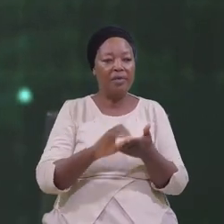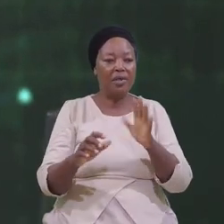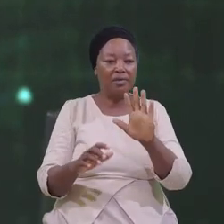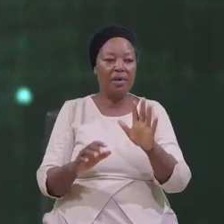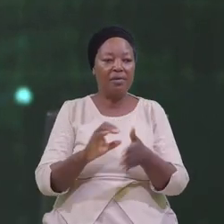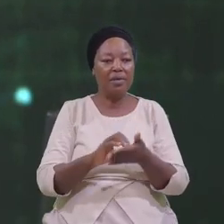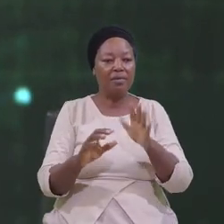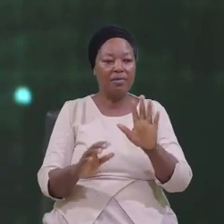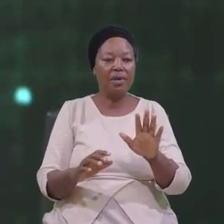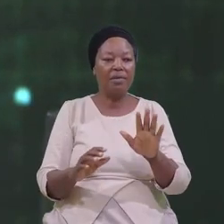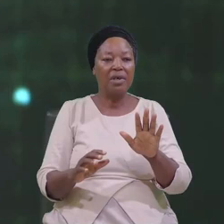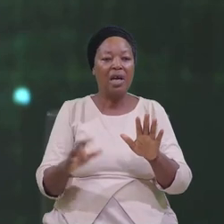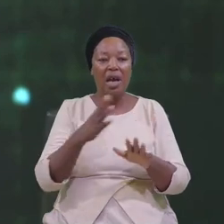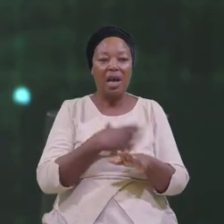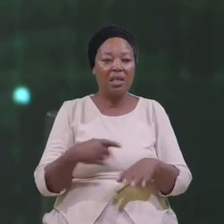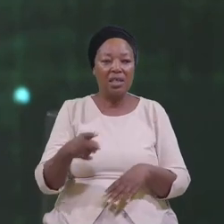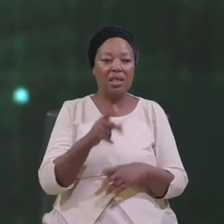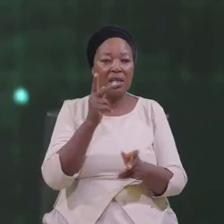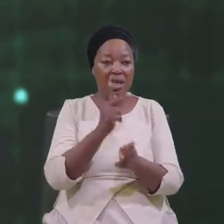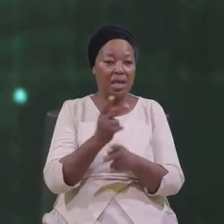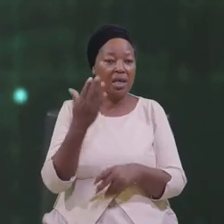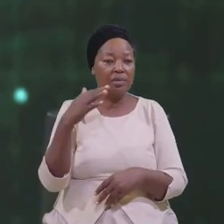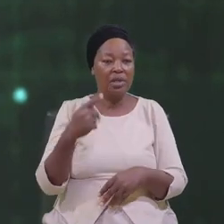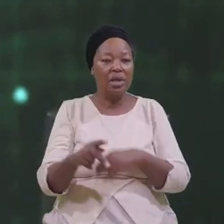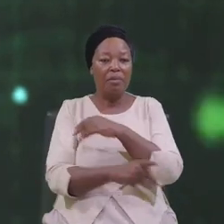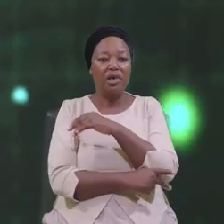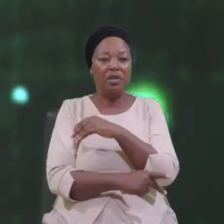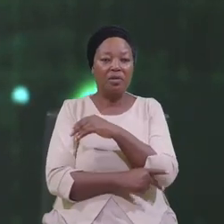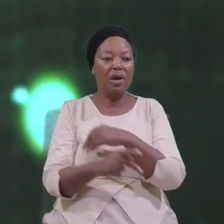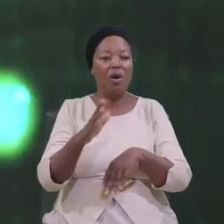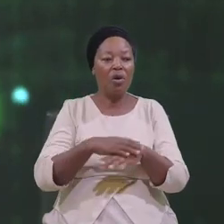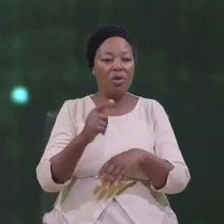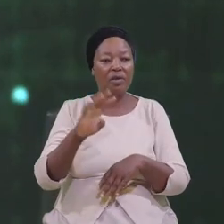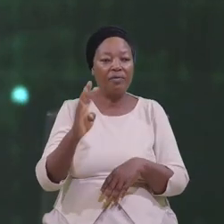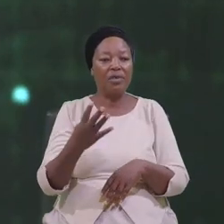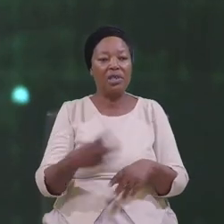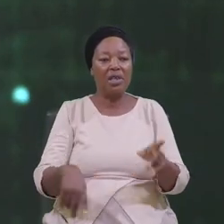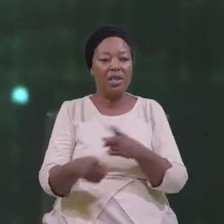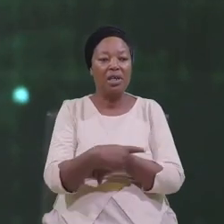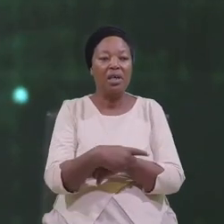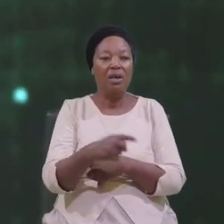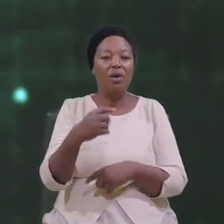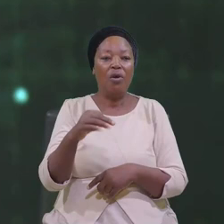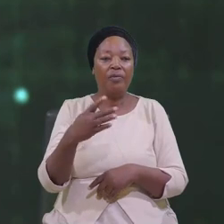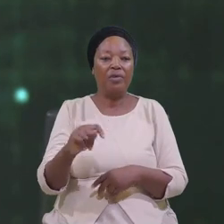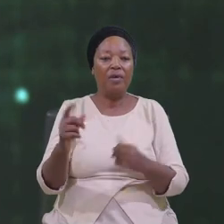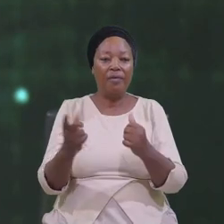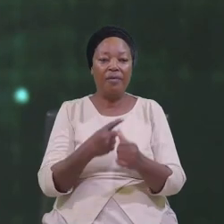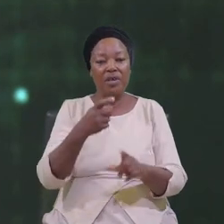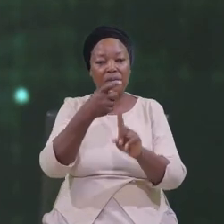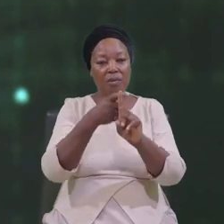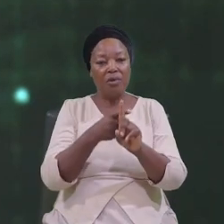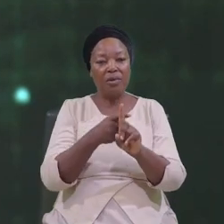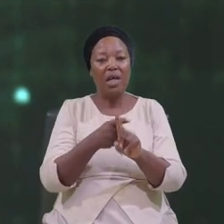it says, and he kept the Passover on the 14th day of the first